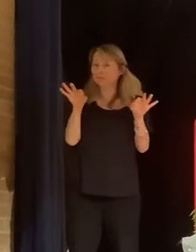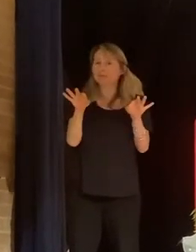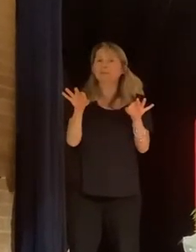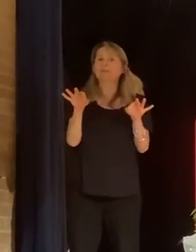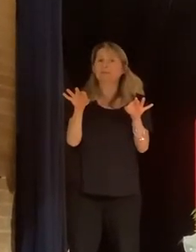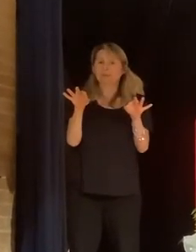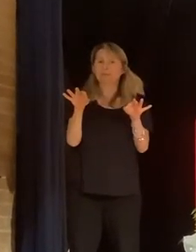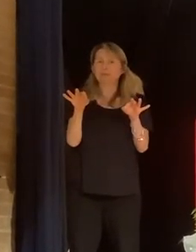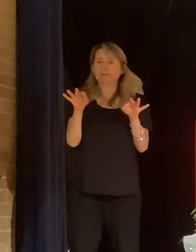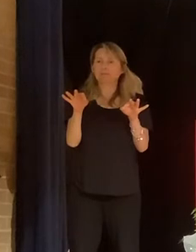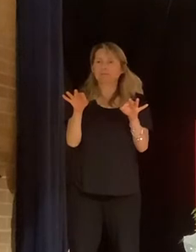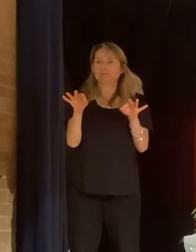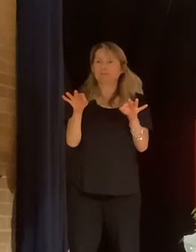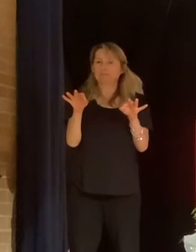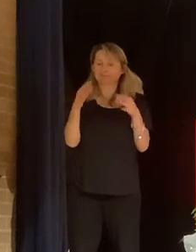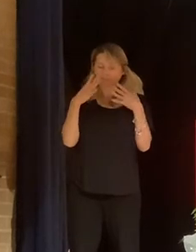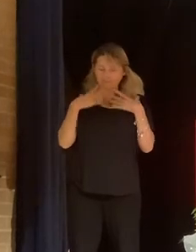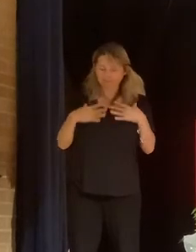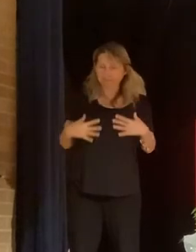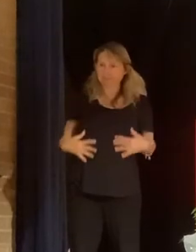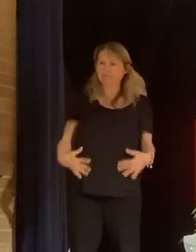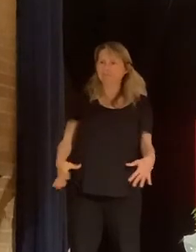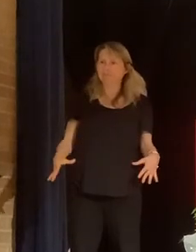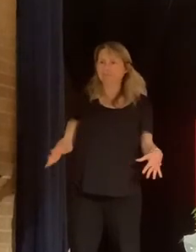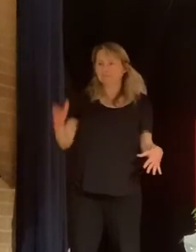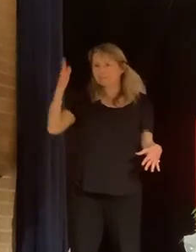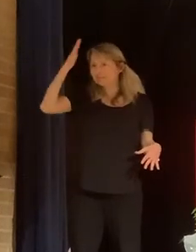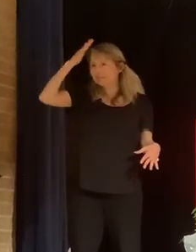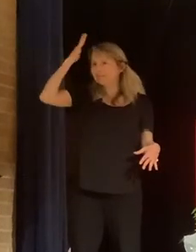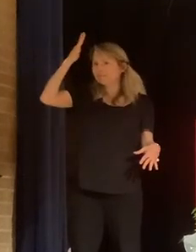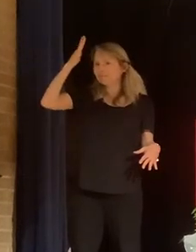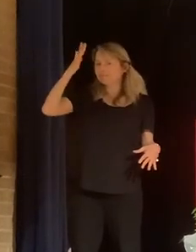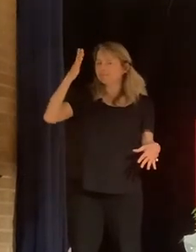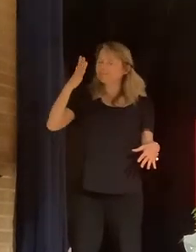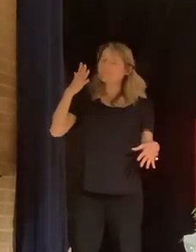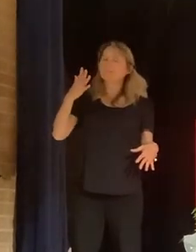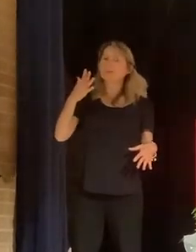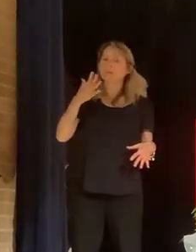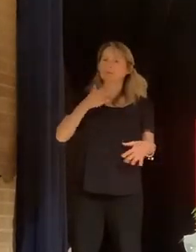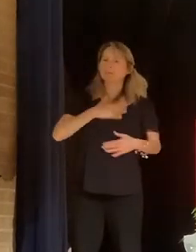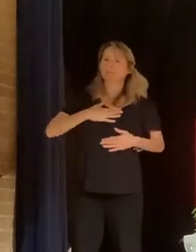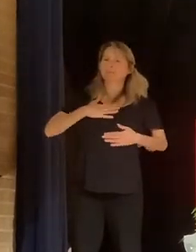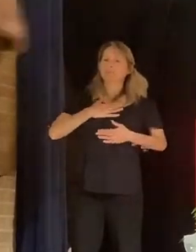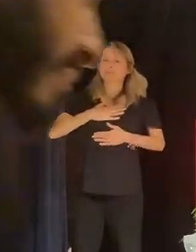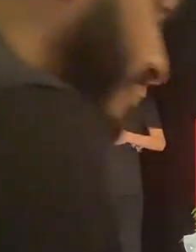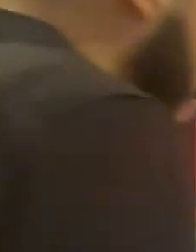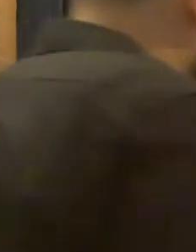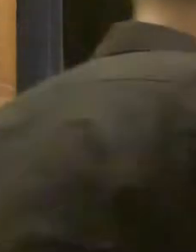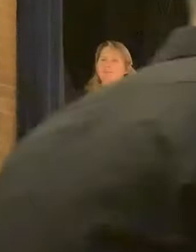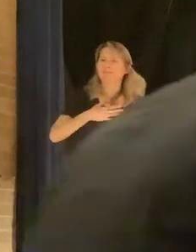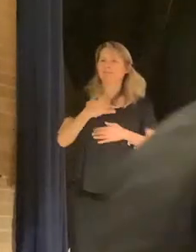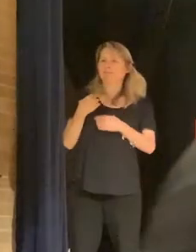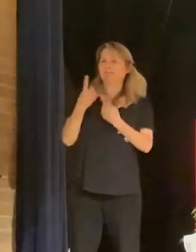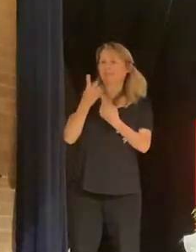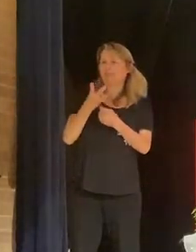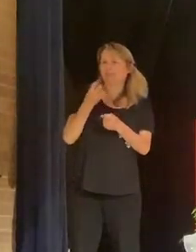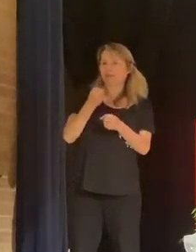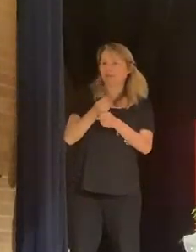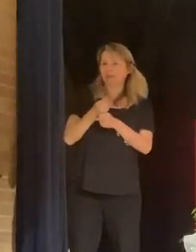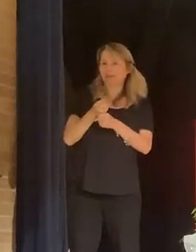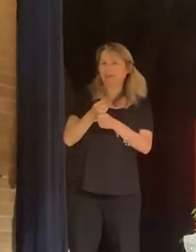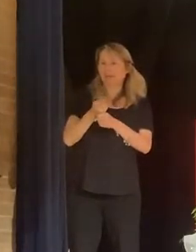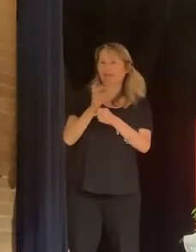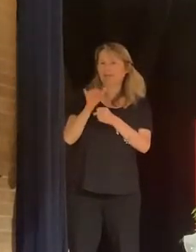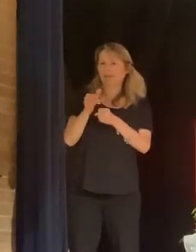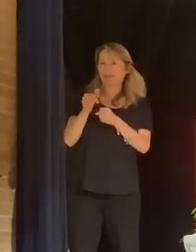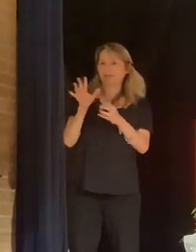certificates, resplendent in your cap and gown, is a moment to savor. Every moment of the last 7 years has resulted in